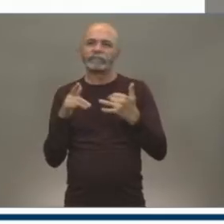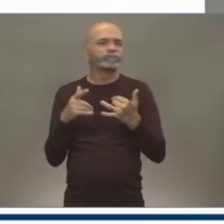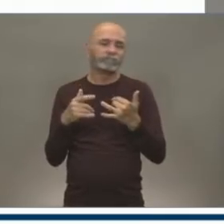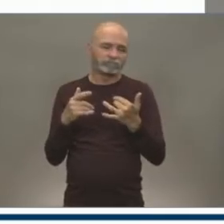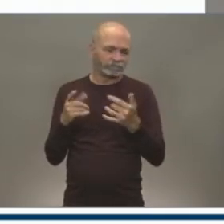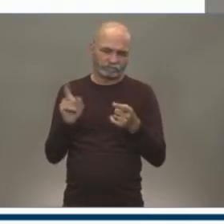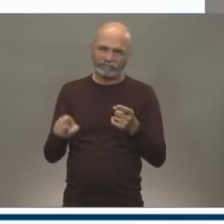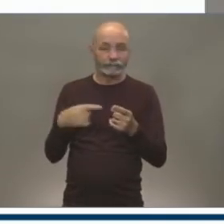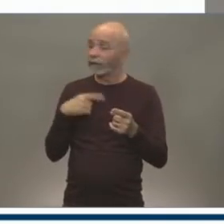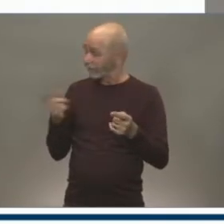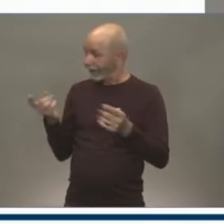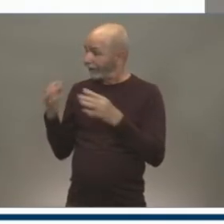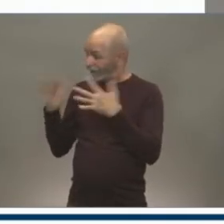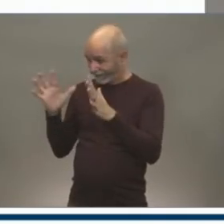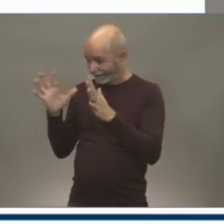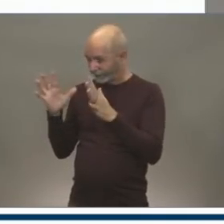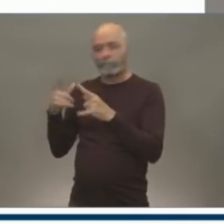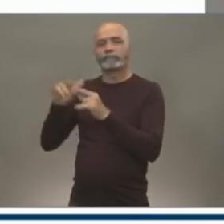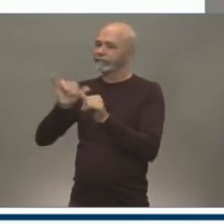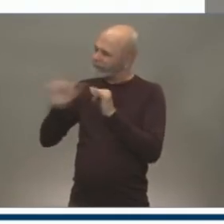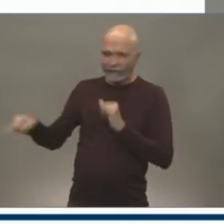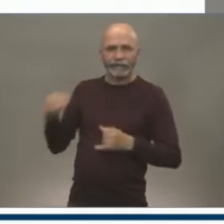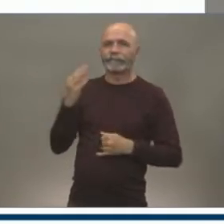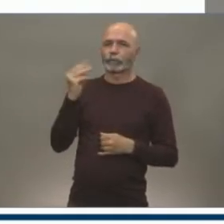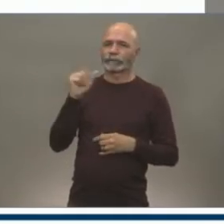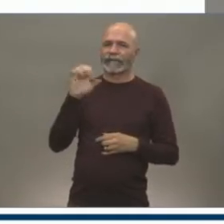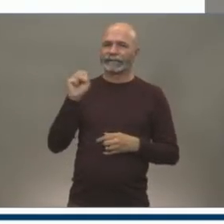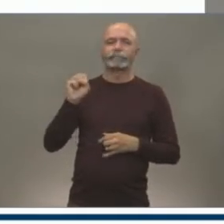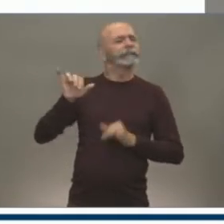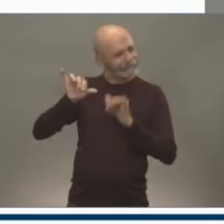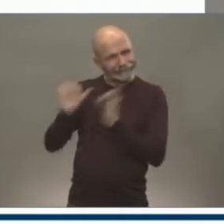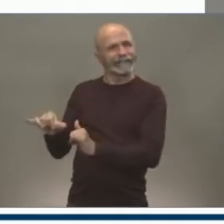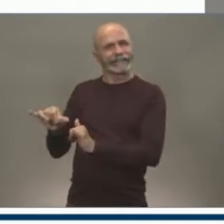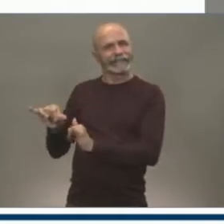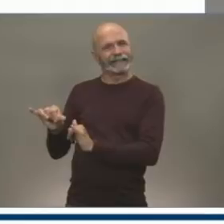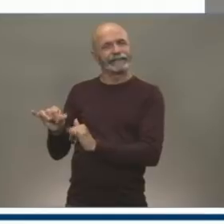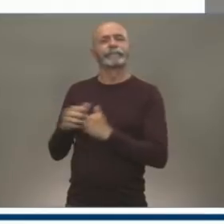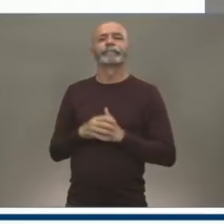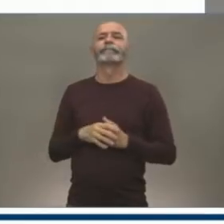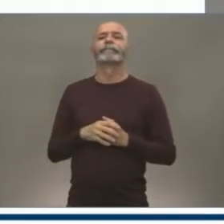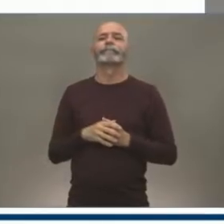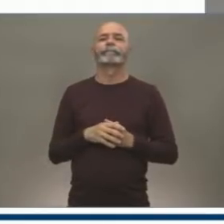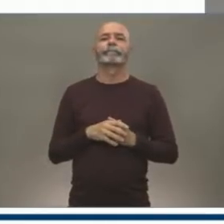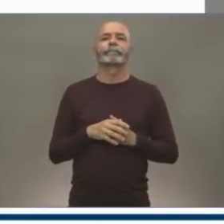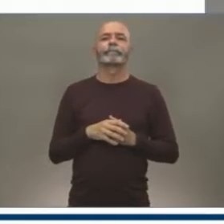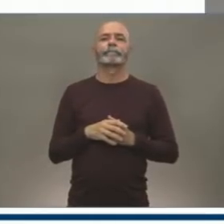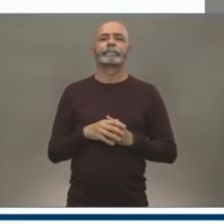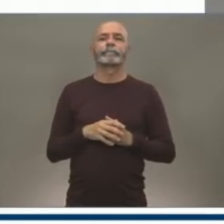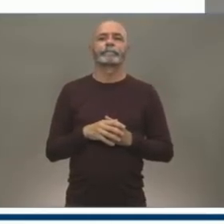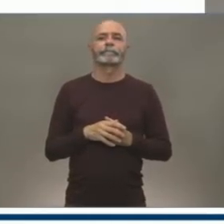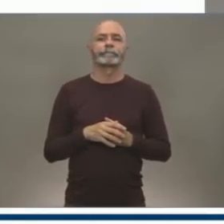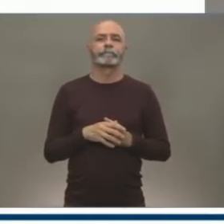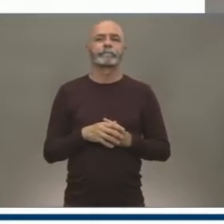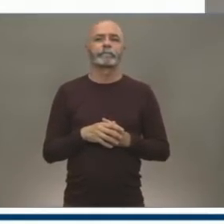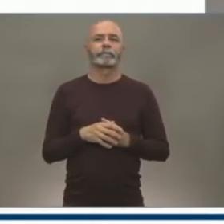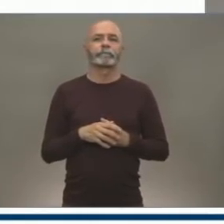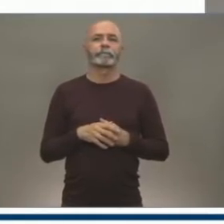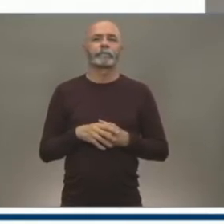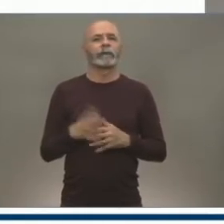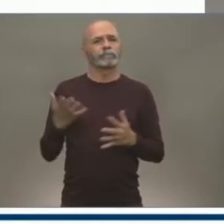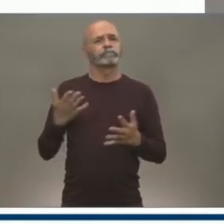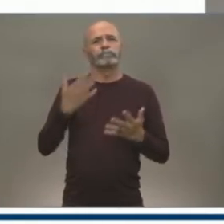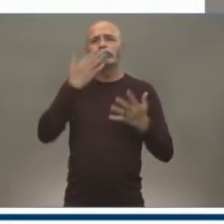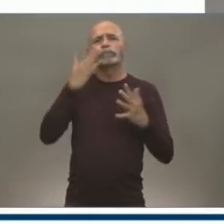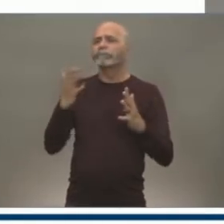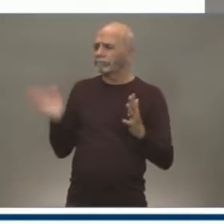14-day isolation period, and then we'd be doing testing on somebody and not being able to test new people. So it's a very strategic way in which we,